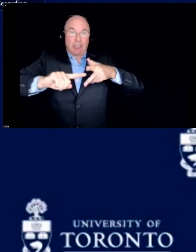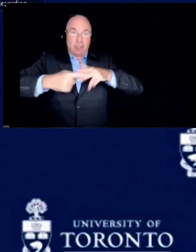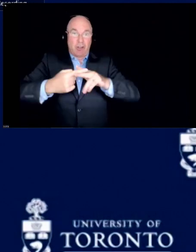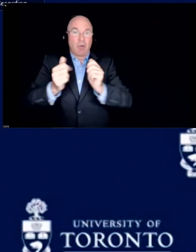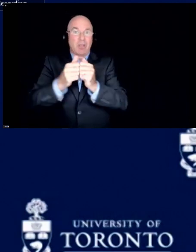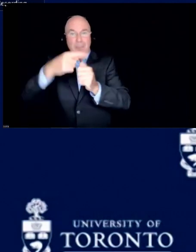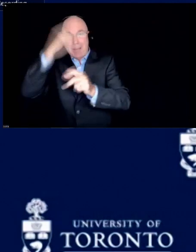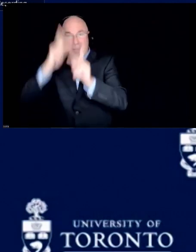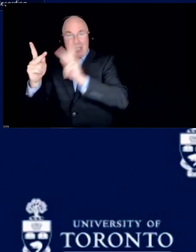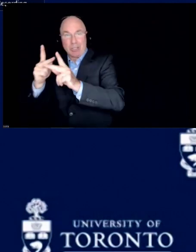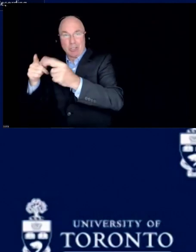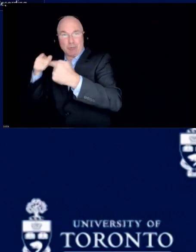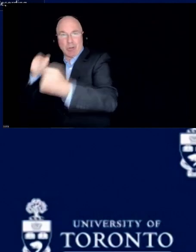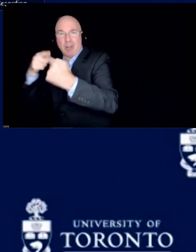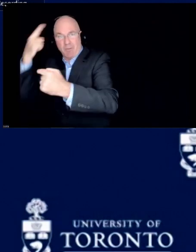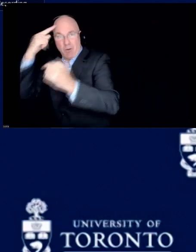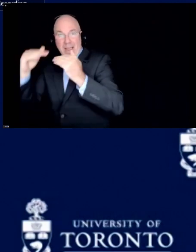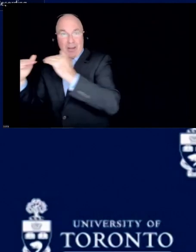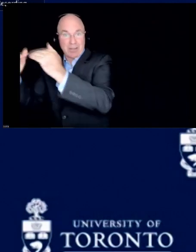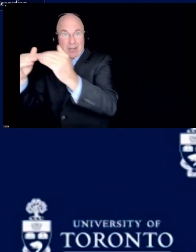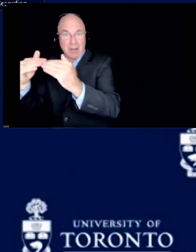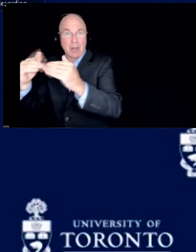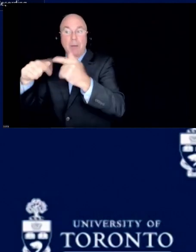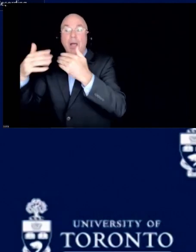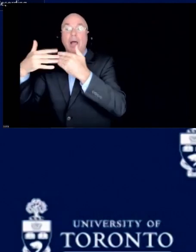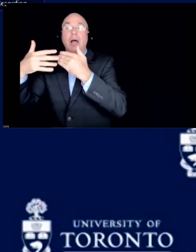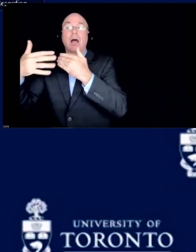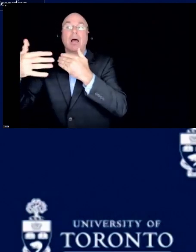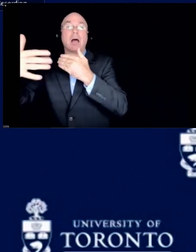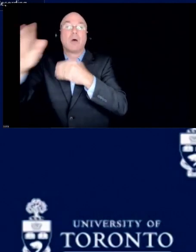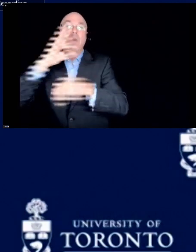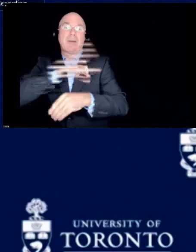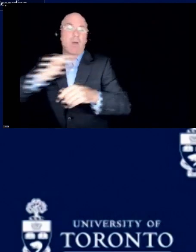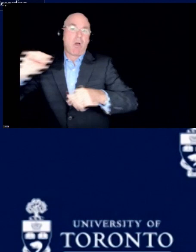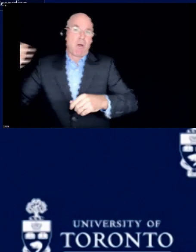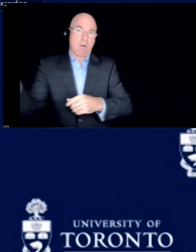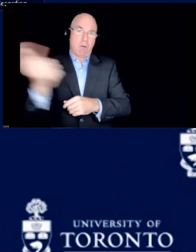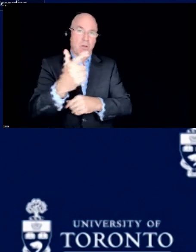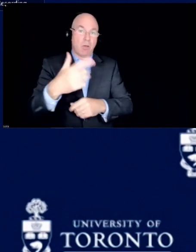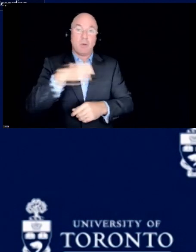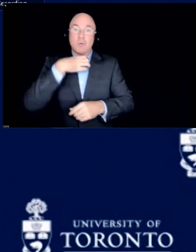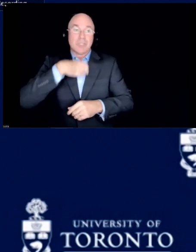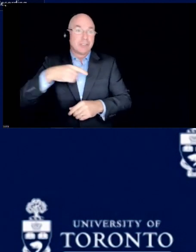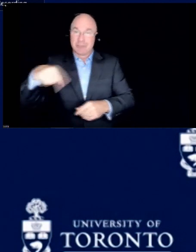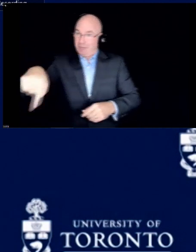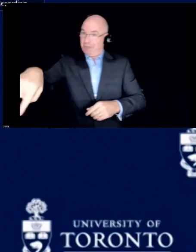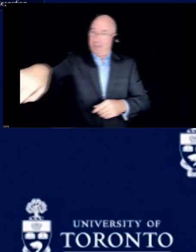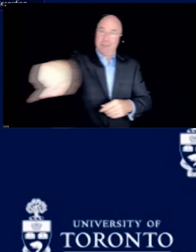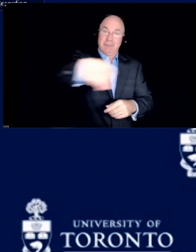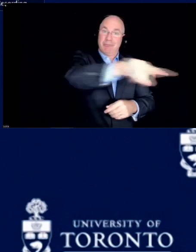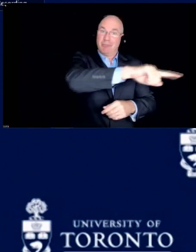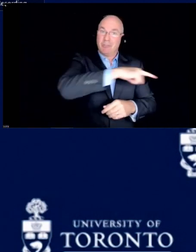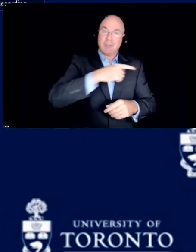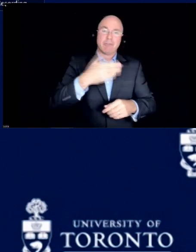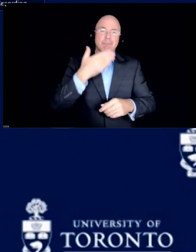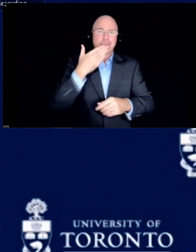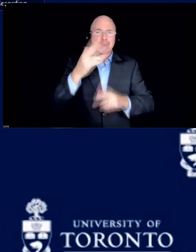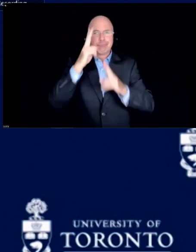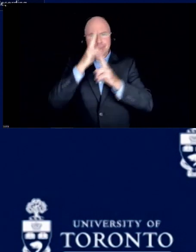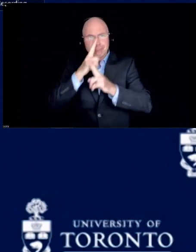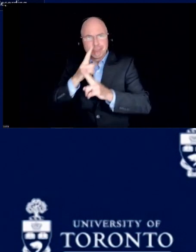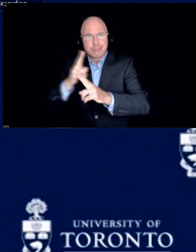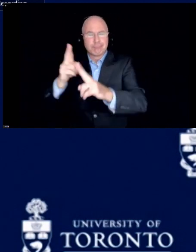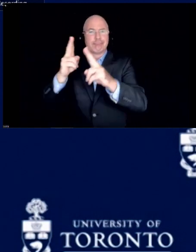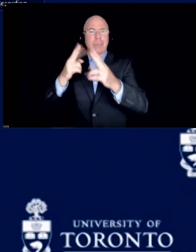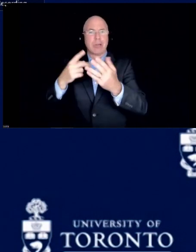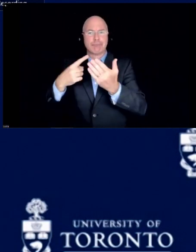struggle for equity, but redounds to the benefit of all. I wish all of us productive, collegial, and respectful